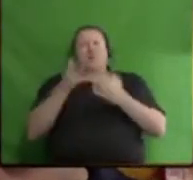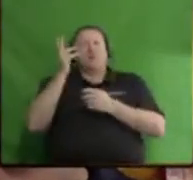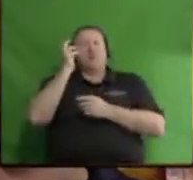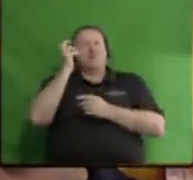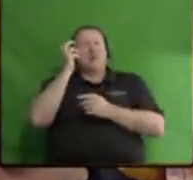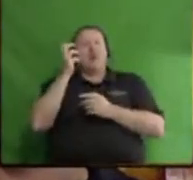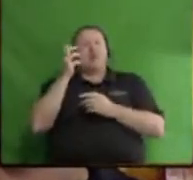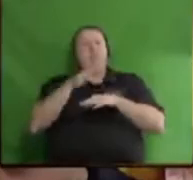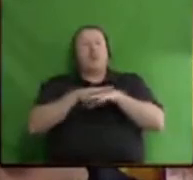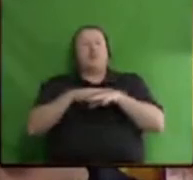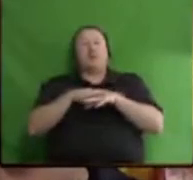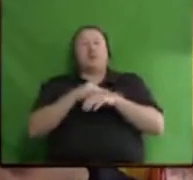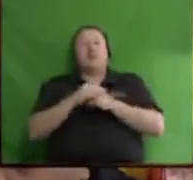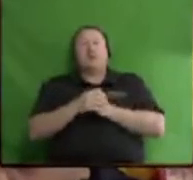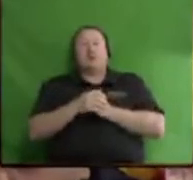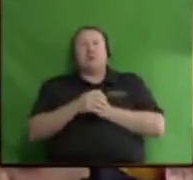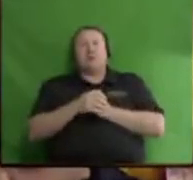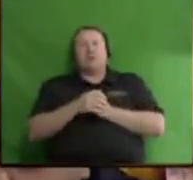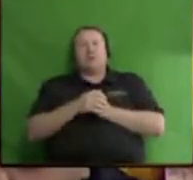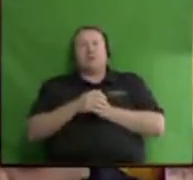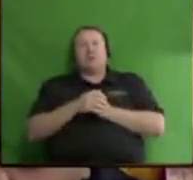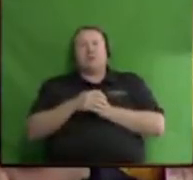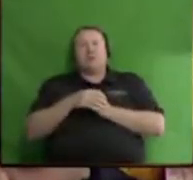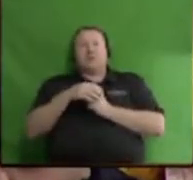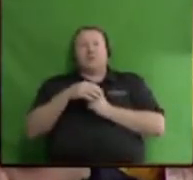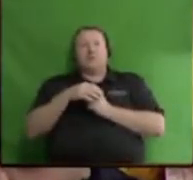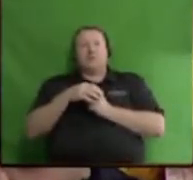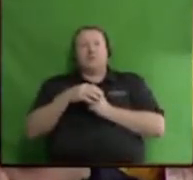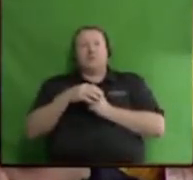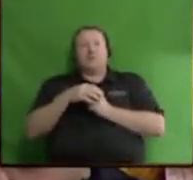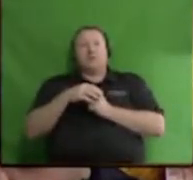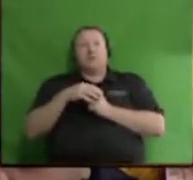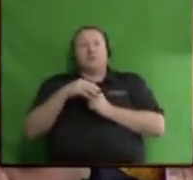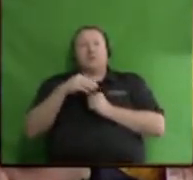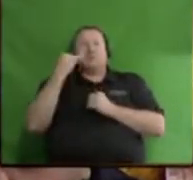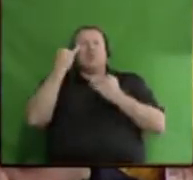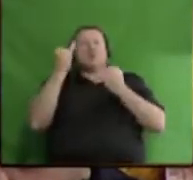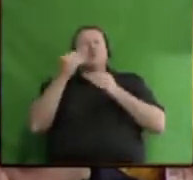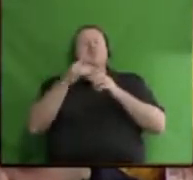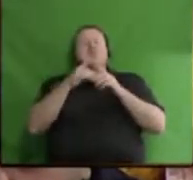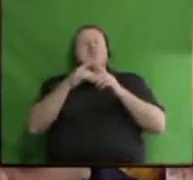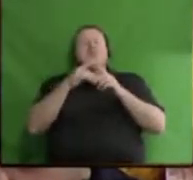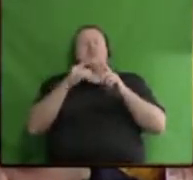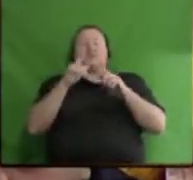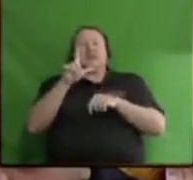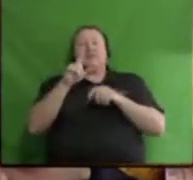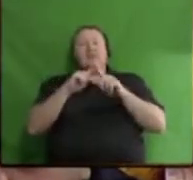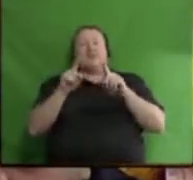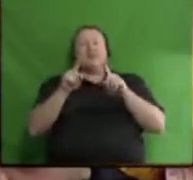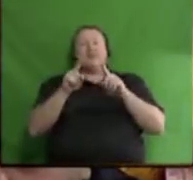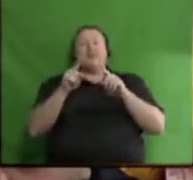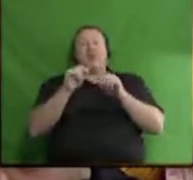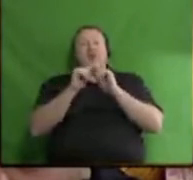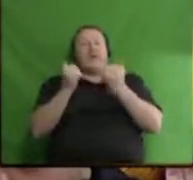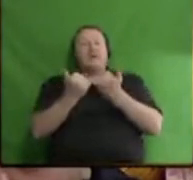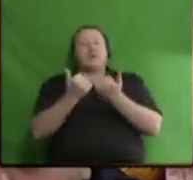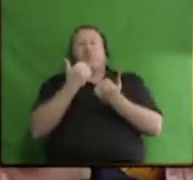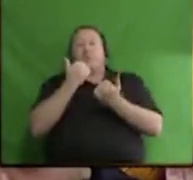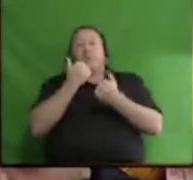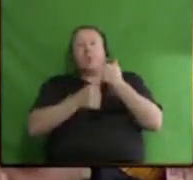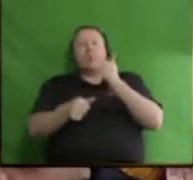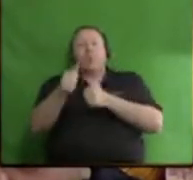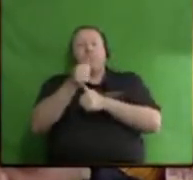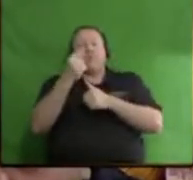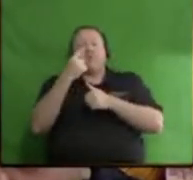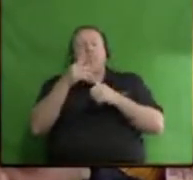Honourable Member, but can you imagine when there were 7 different agencies, who was actually in charge of a particular port? And immediately,